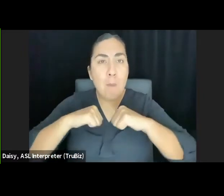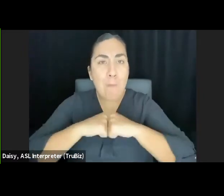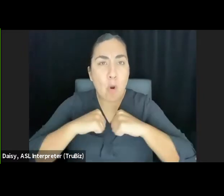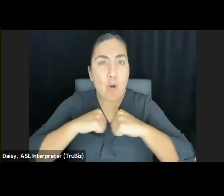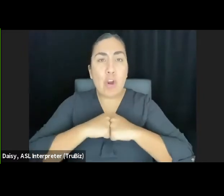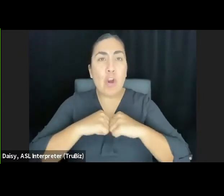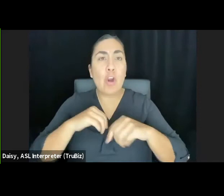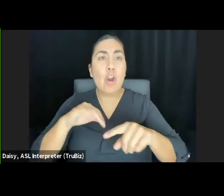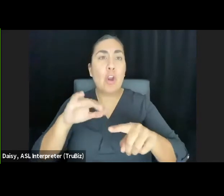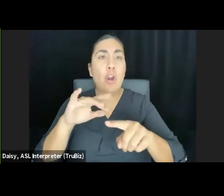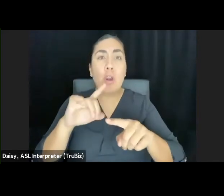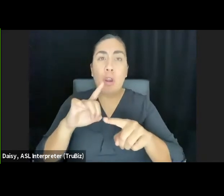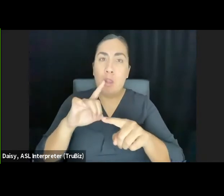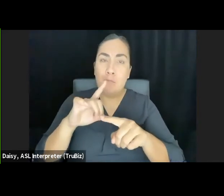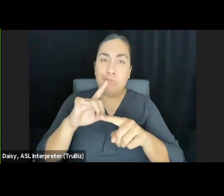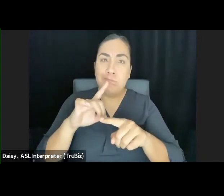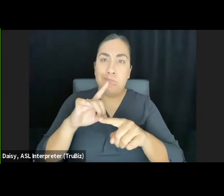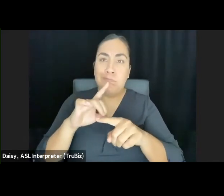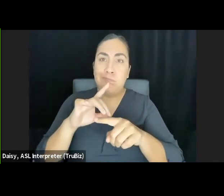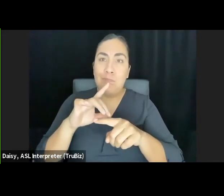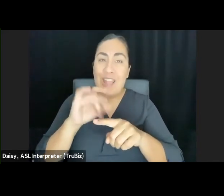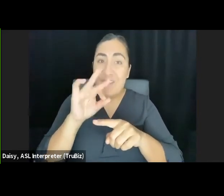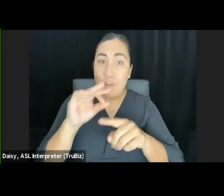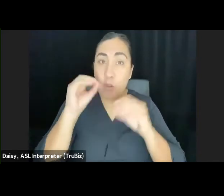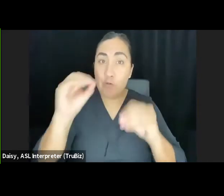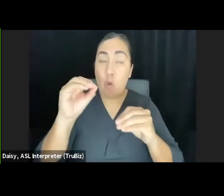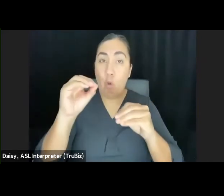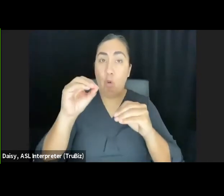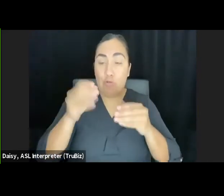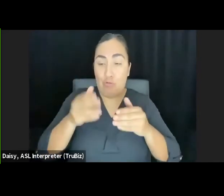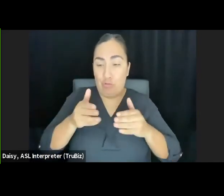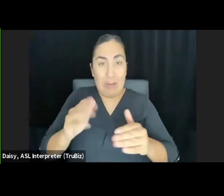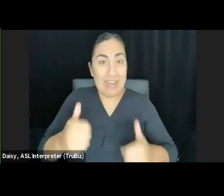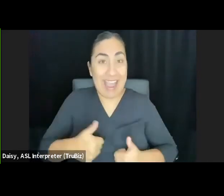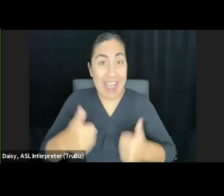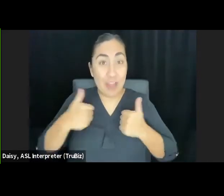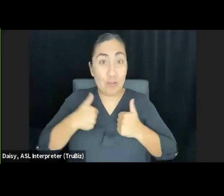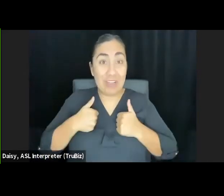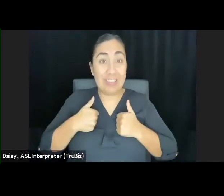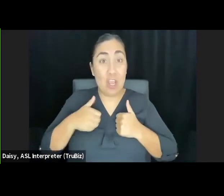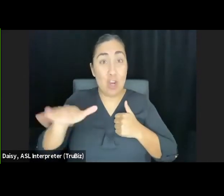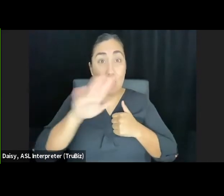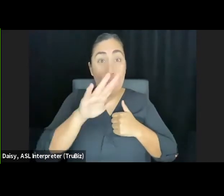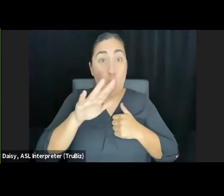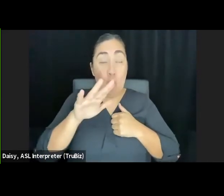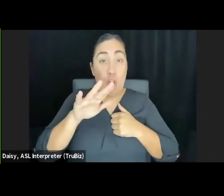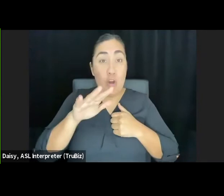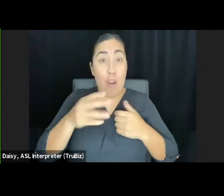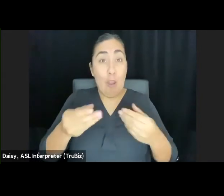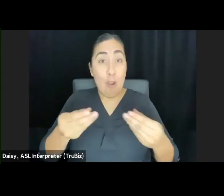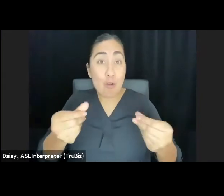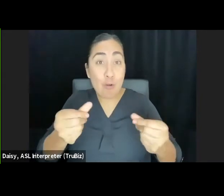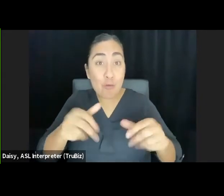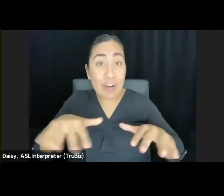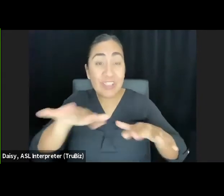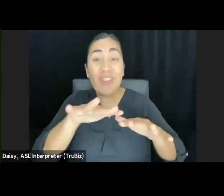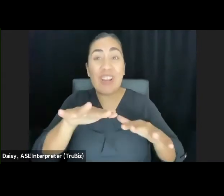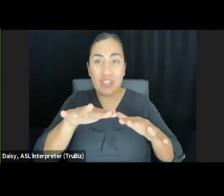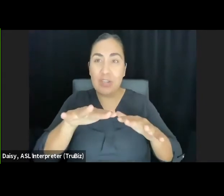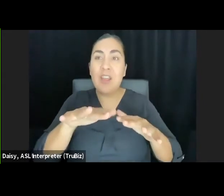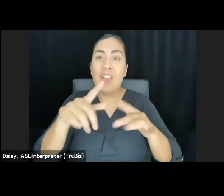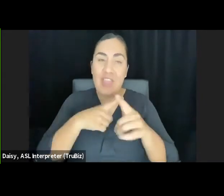having a street address on the reservation. So that's a whole nother gambit of voter suppression